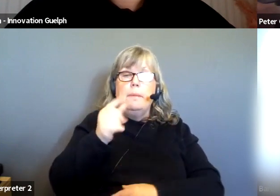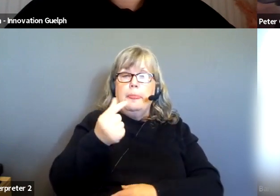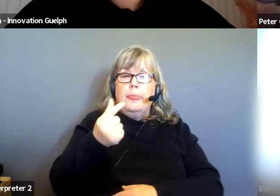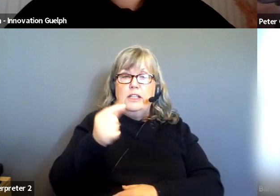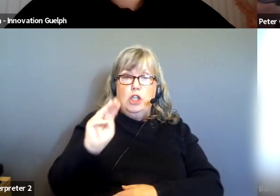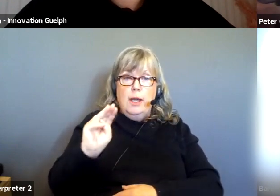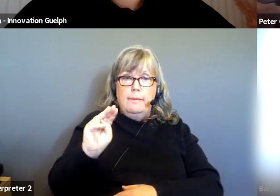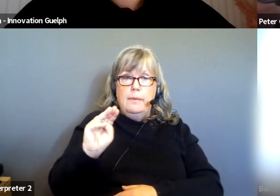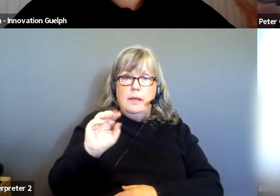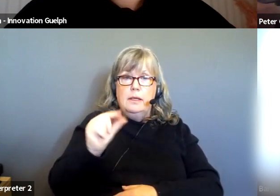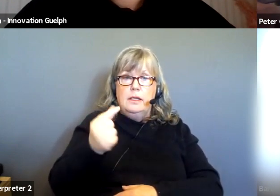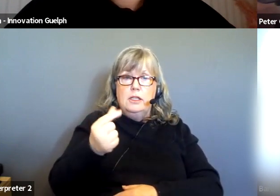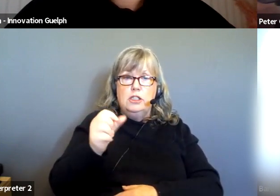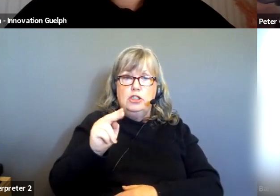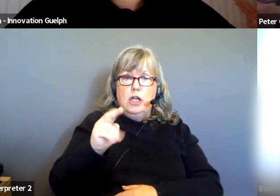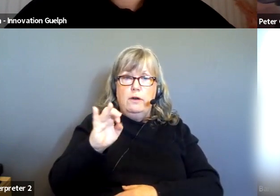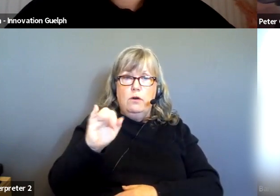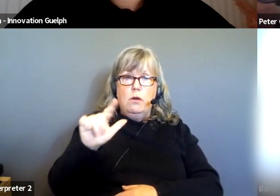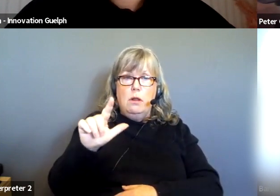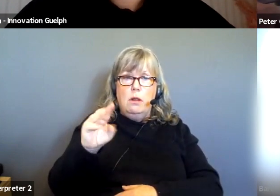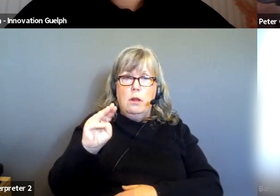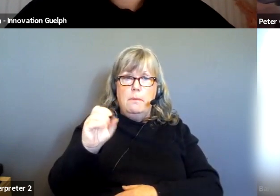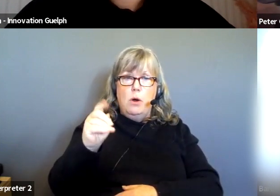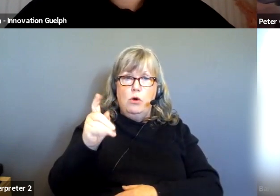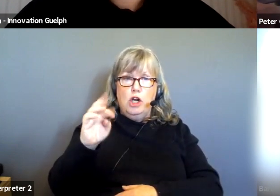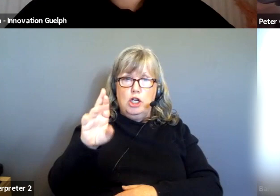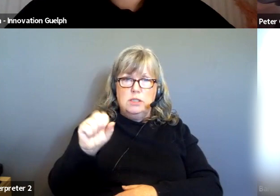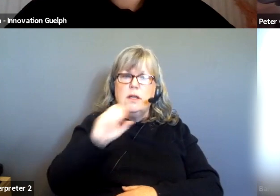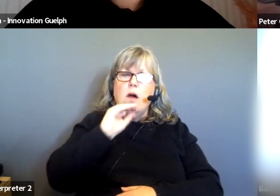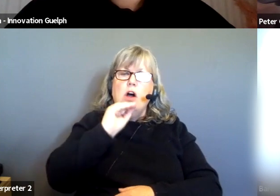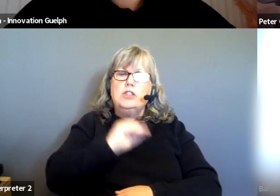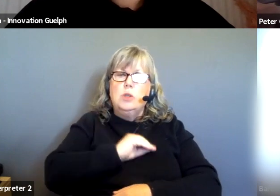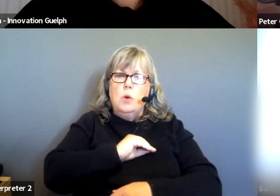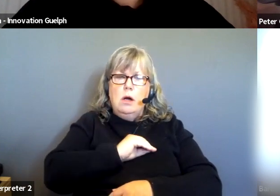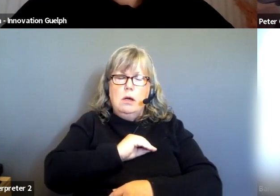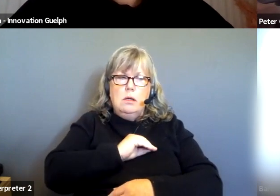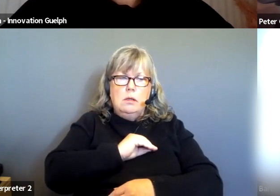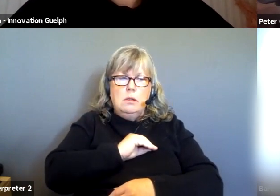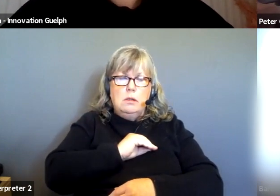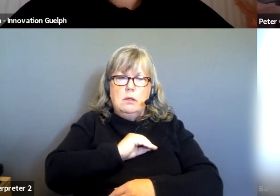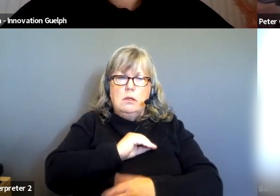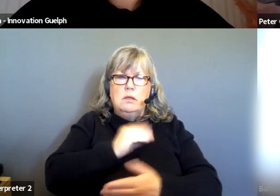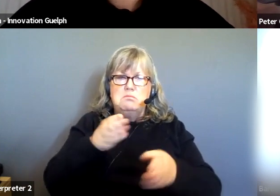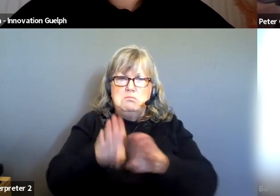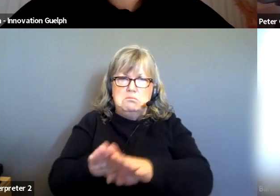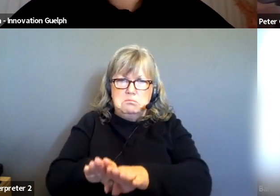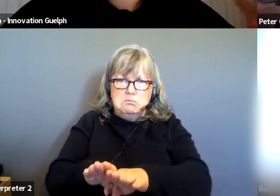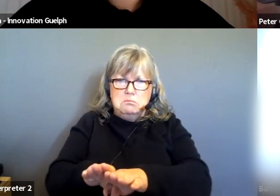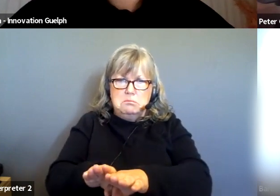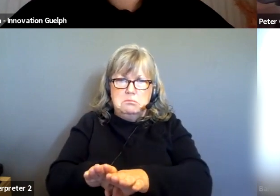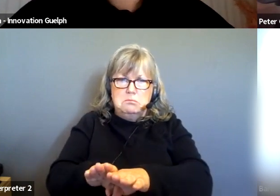down in Oshawa. Then, putting people out of work,